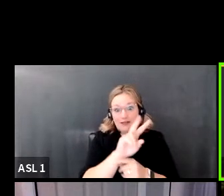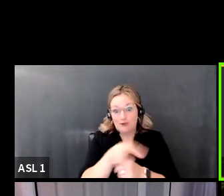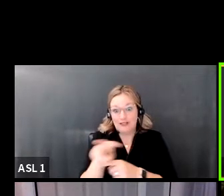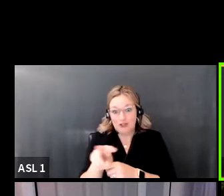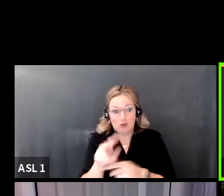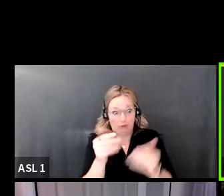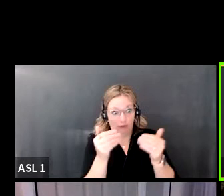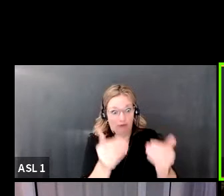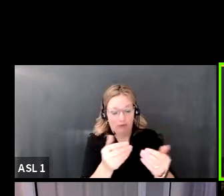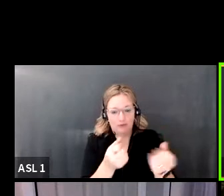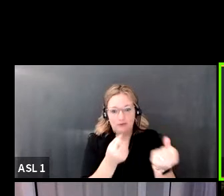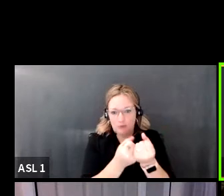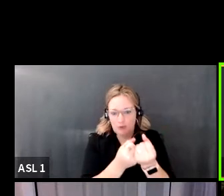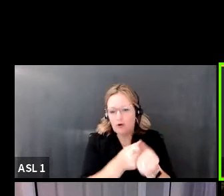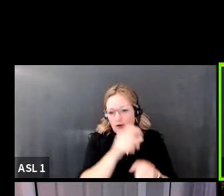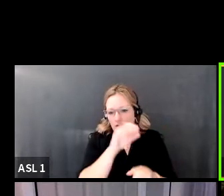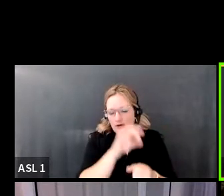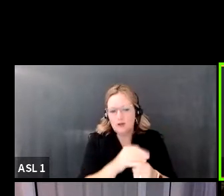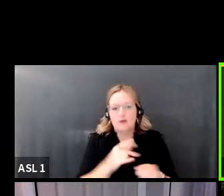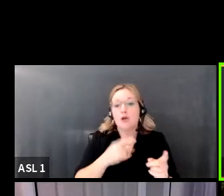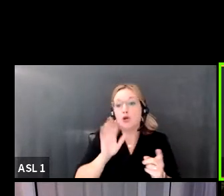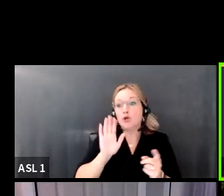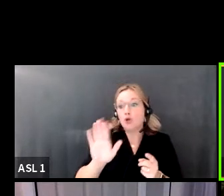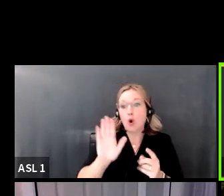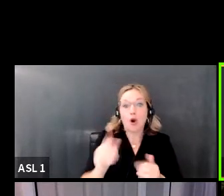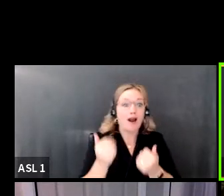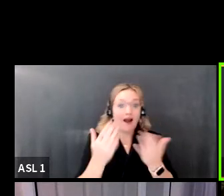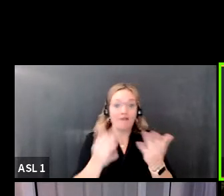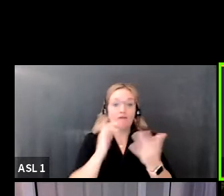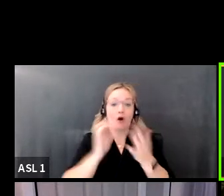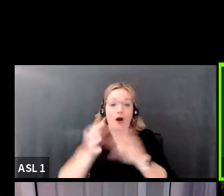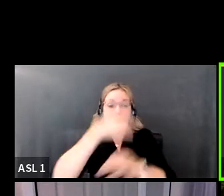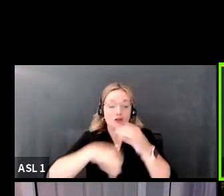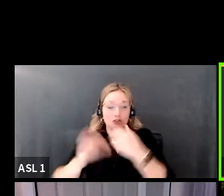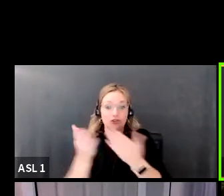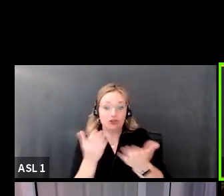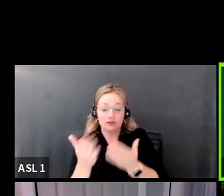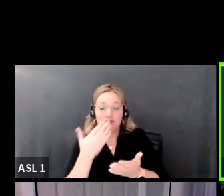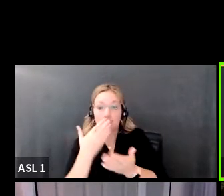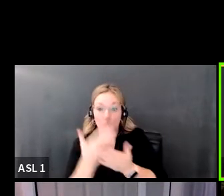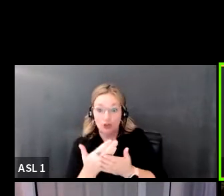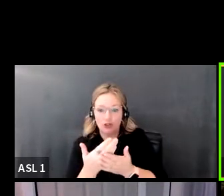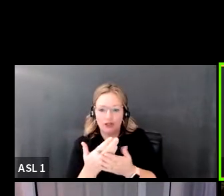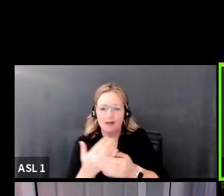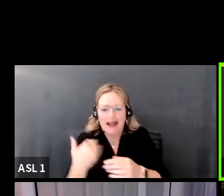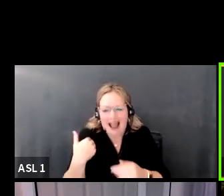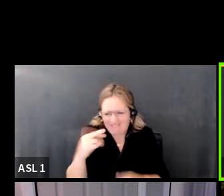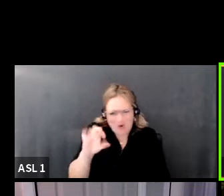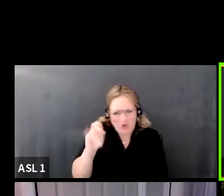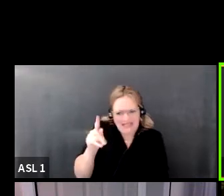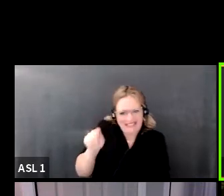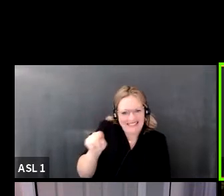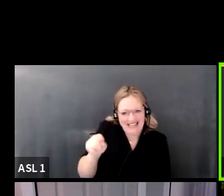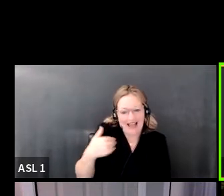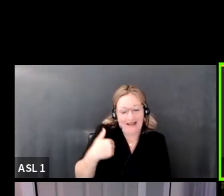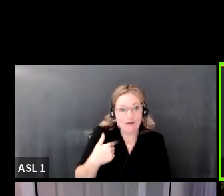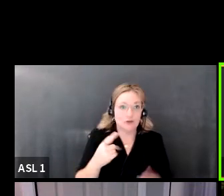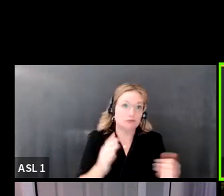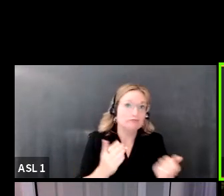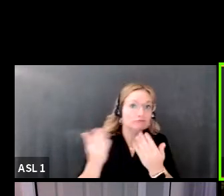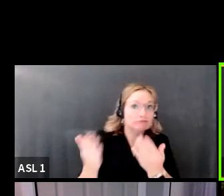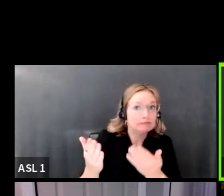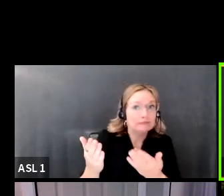of alternate services appears to be good but definitely it is fraught with some risk whether the council will approve or not